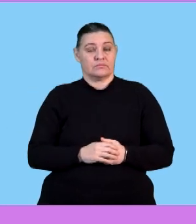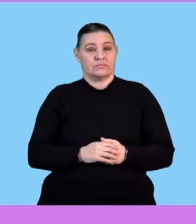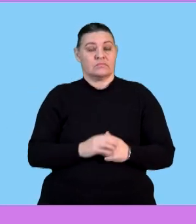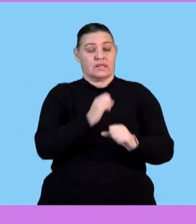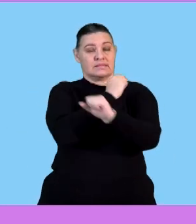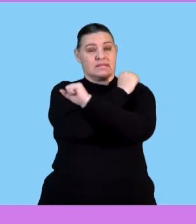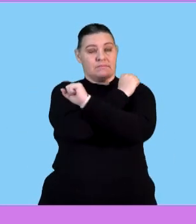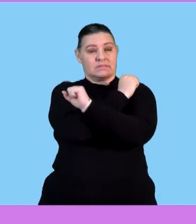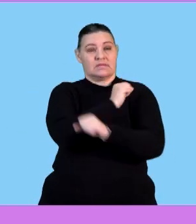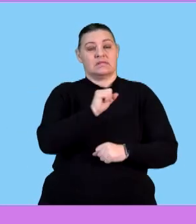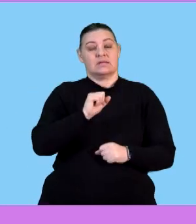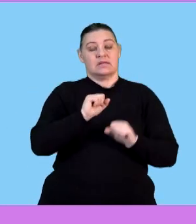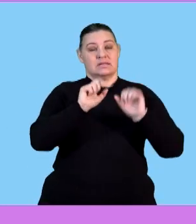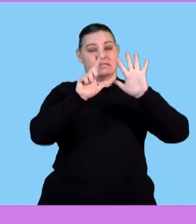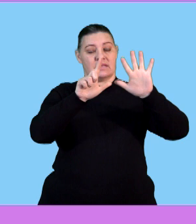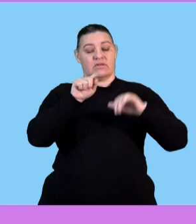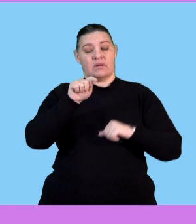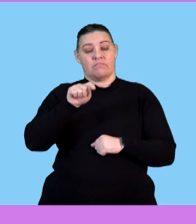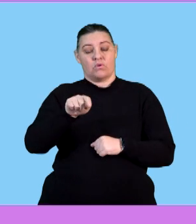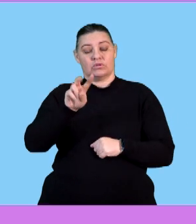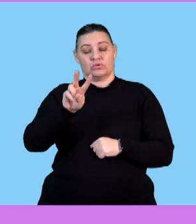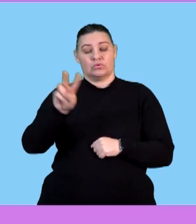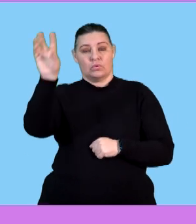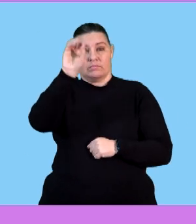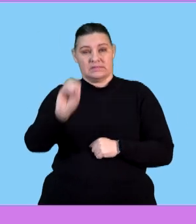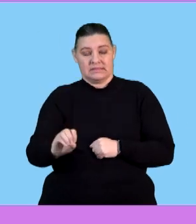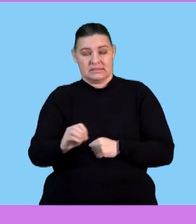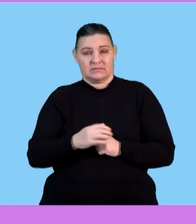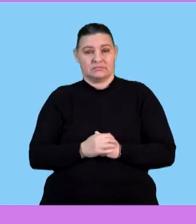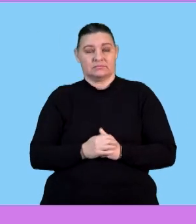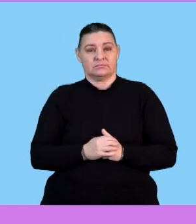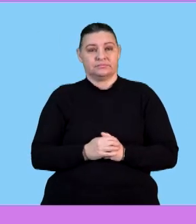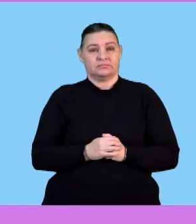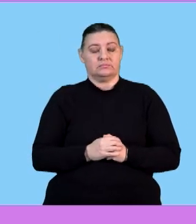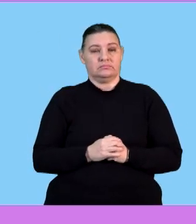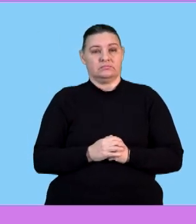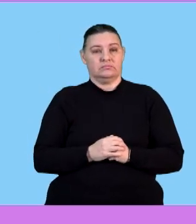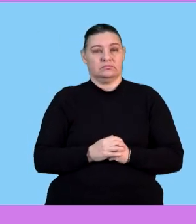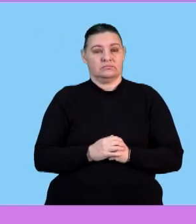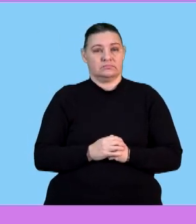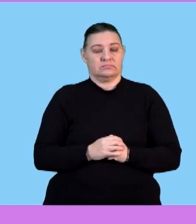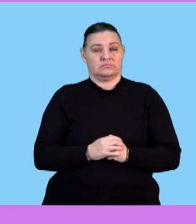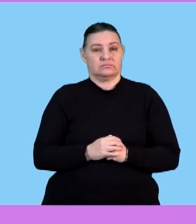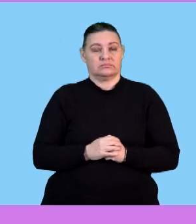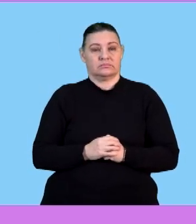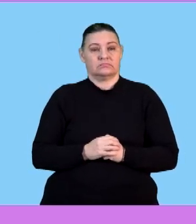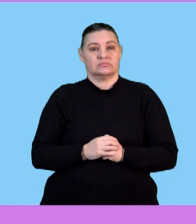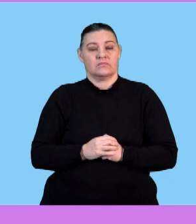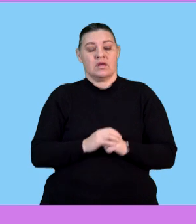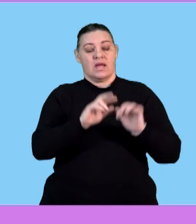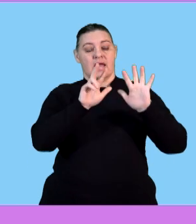We'll multiply that by the interest of 7.2%. That's the interest rate. And I